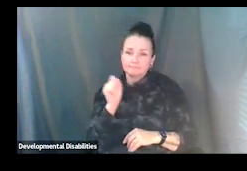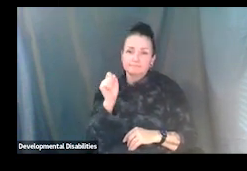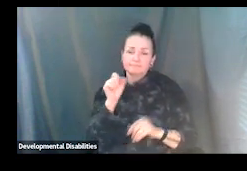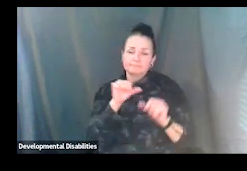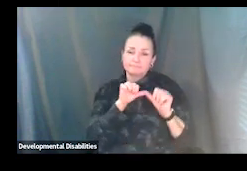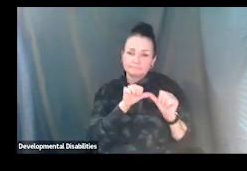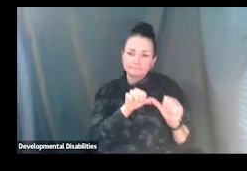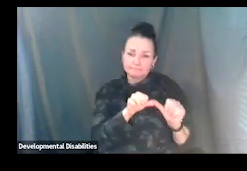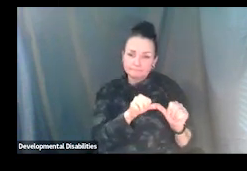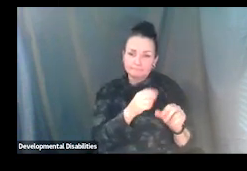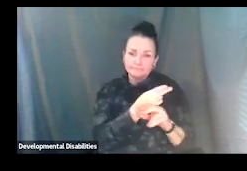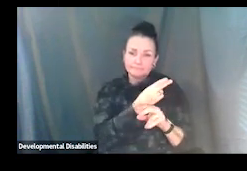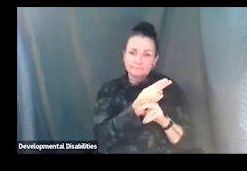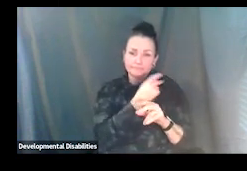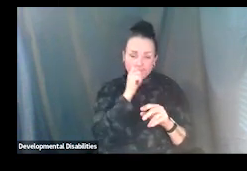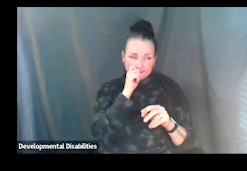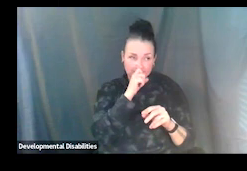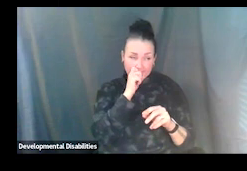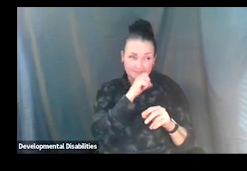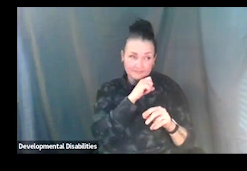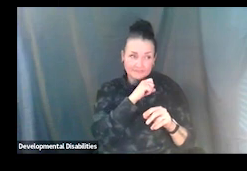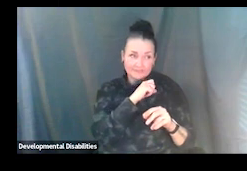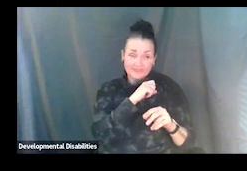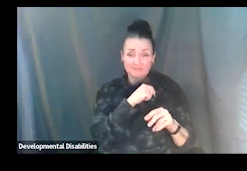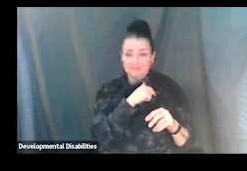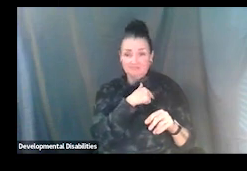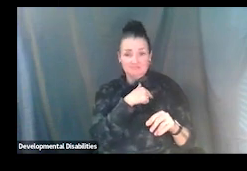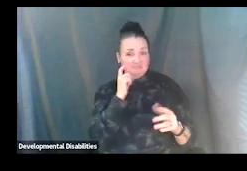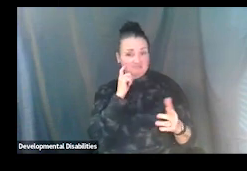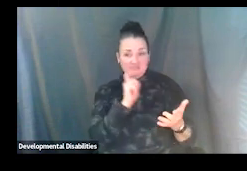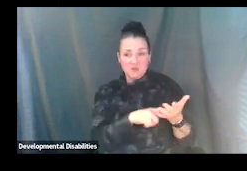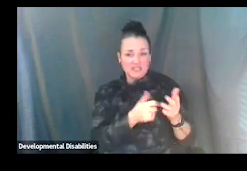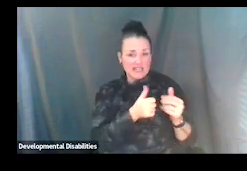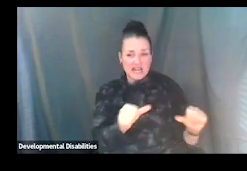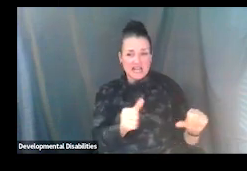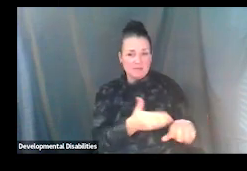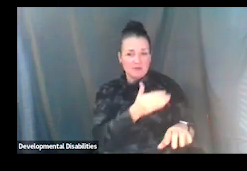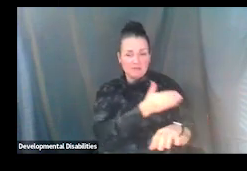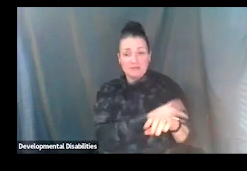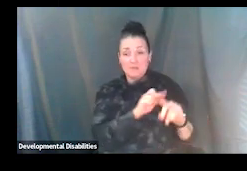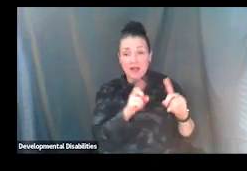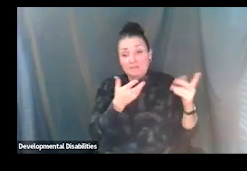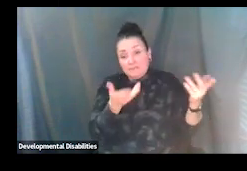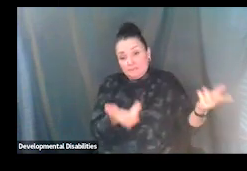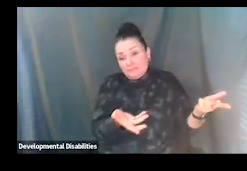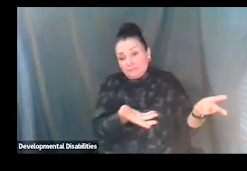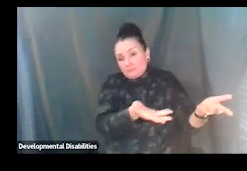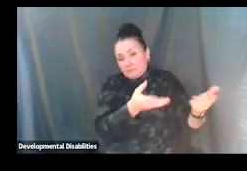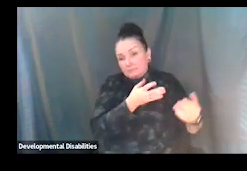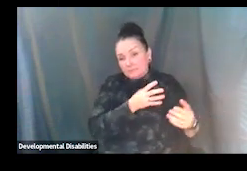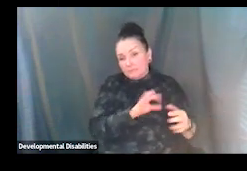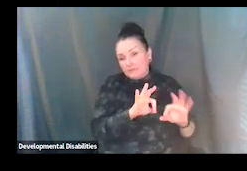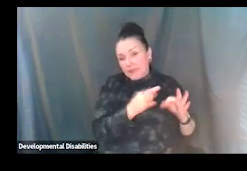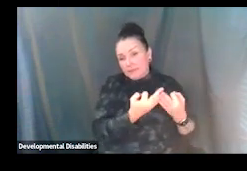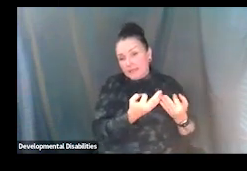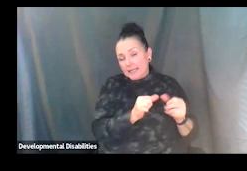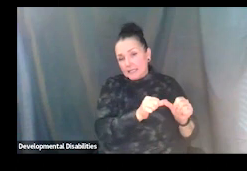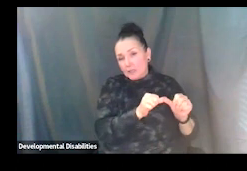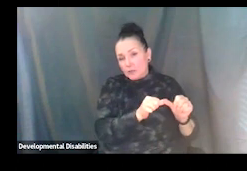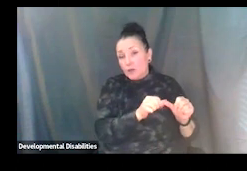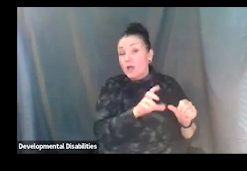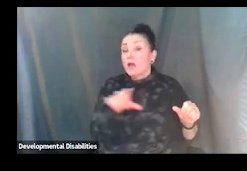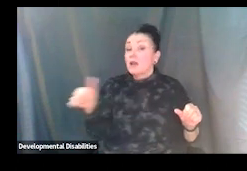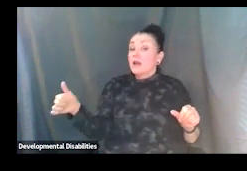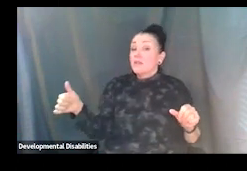have approached for prescription, but never actually went through with it. So what I tell parents, or suggest anyway,